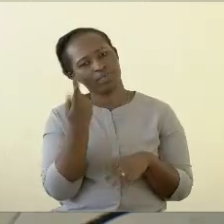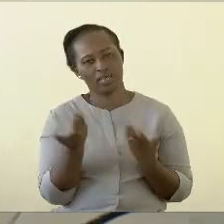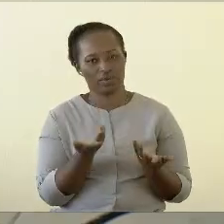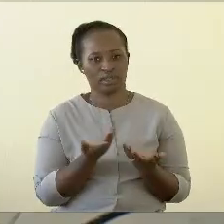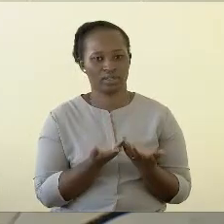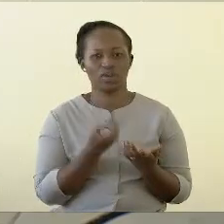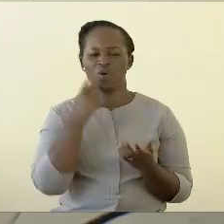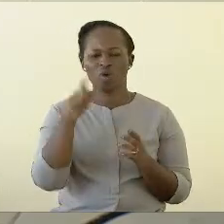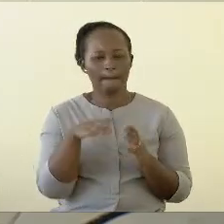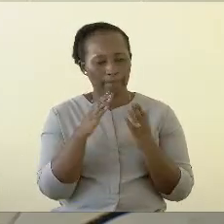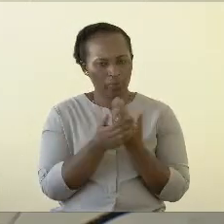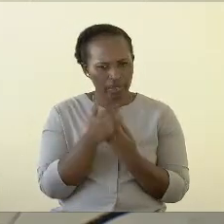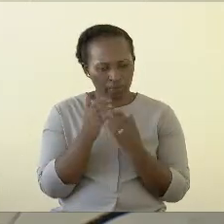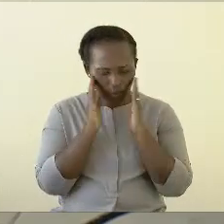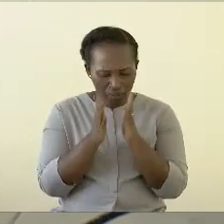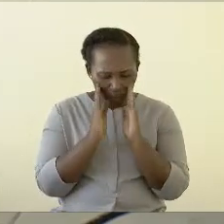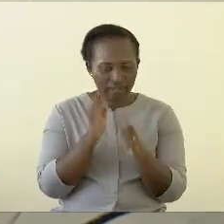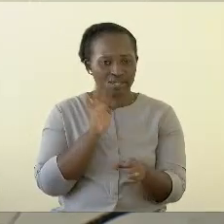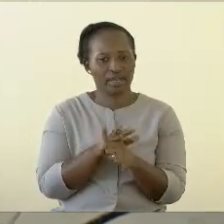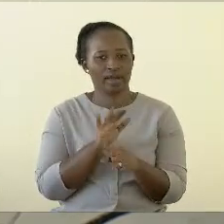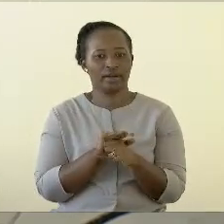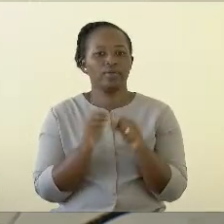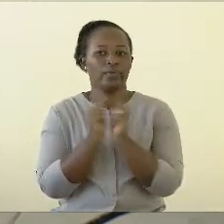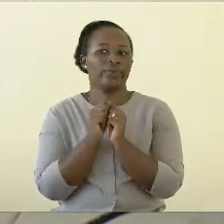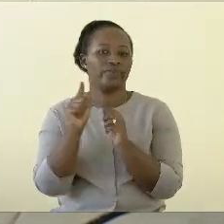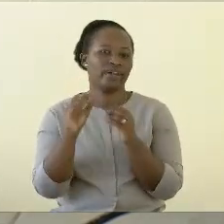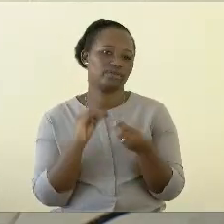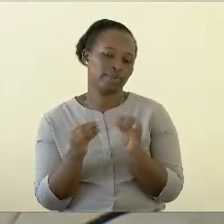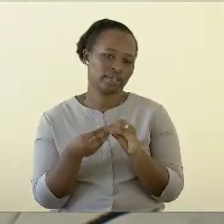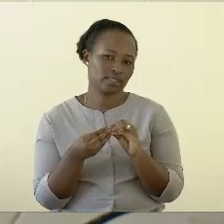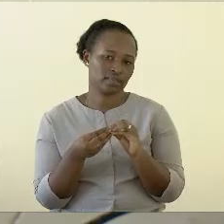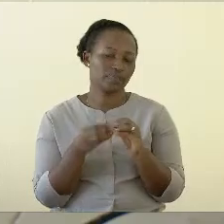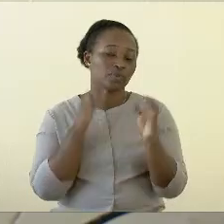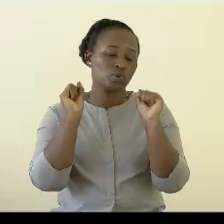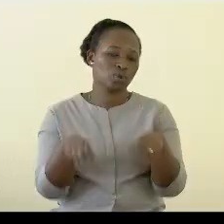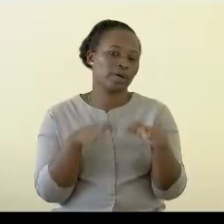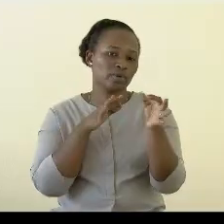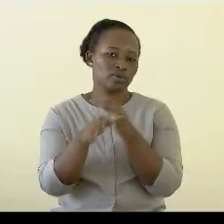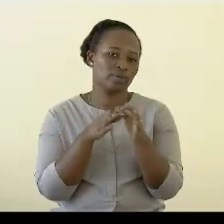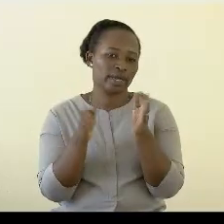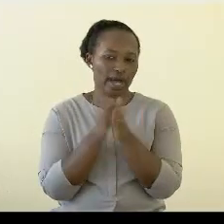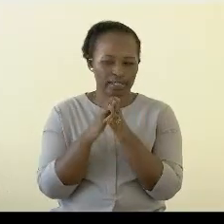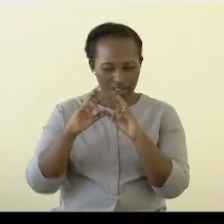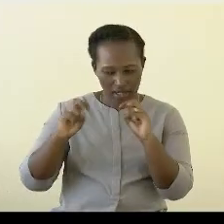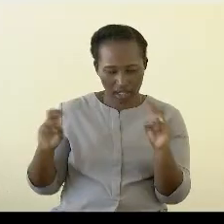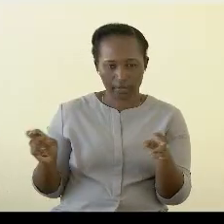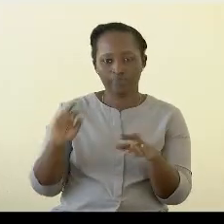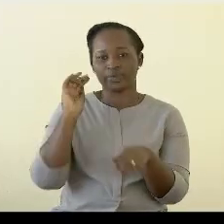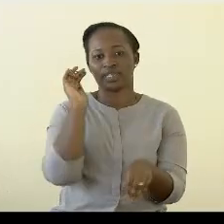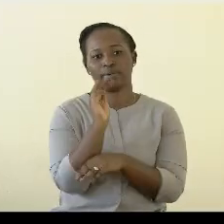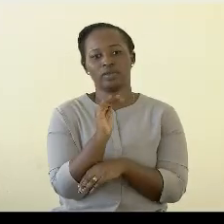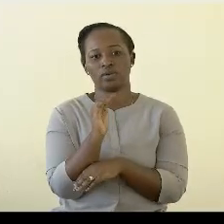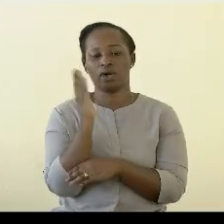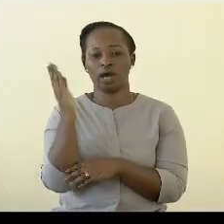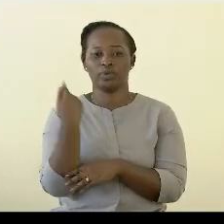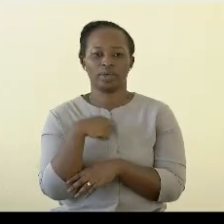much care, with greatest attention possible, to interpret and check the command word. So in this case, we have